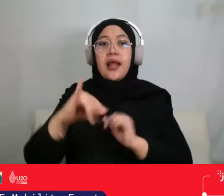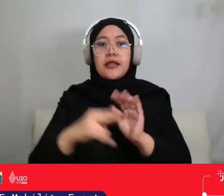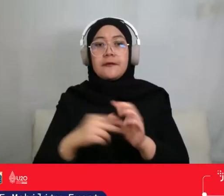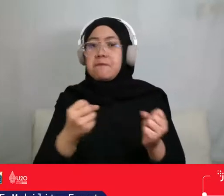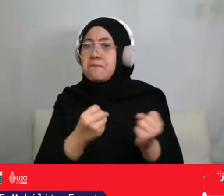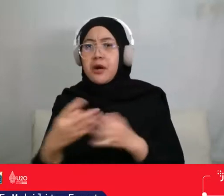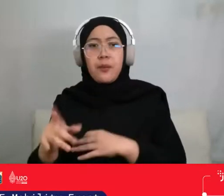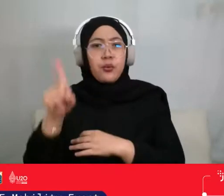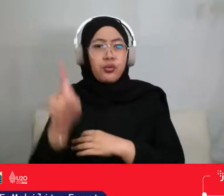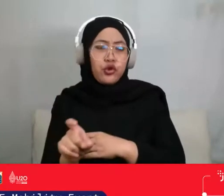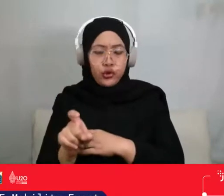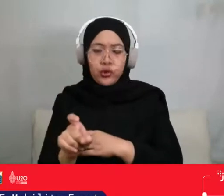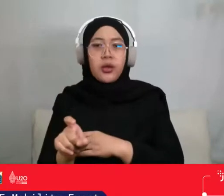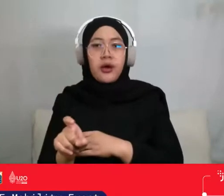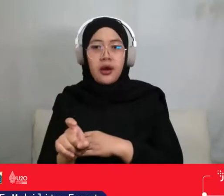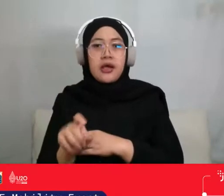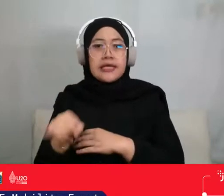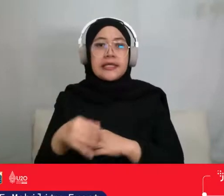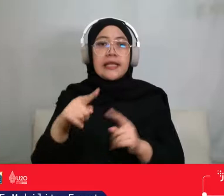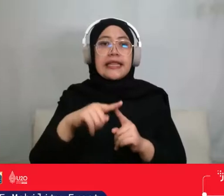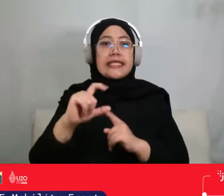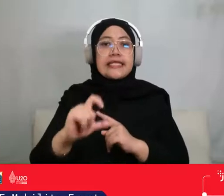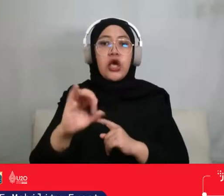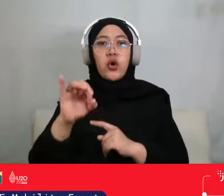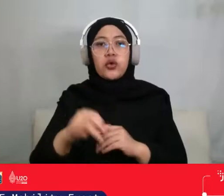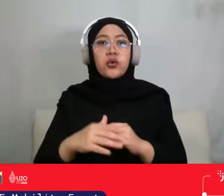diesel buses there, Ms. Macedo?